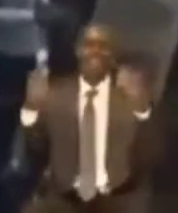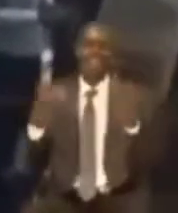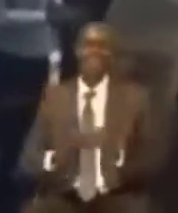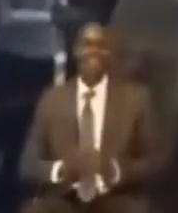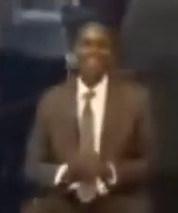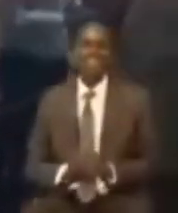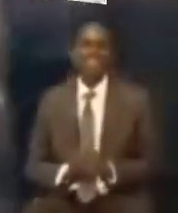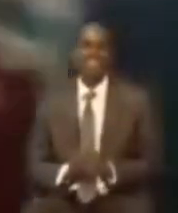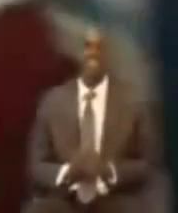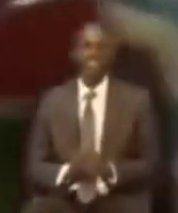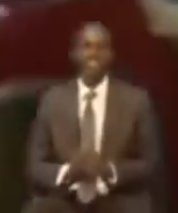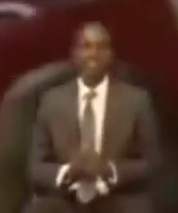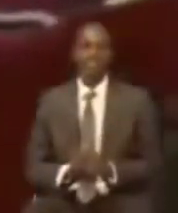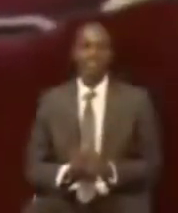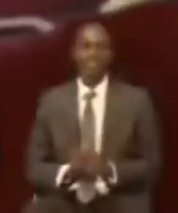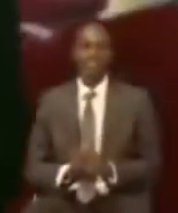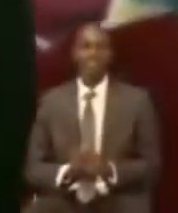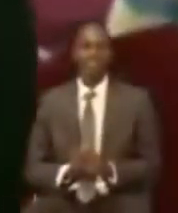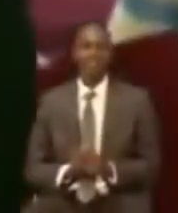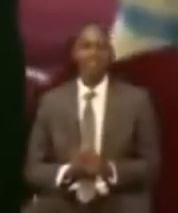Can we worship the Lord tonight?